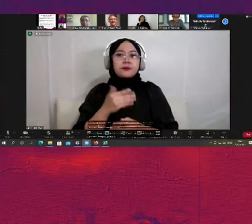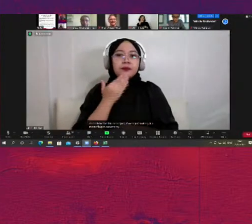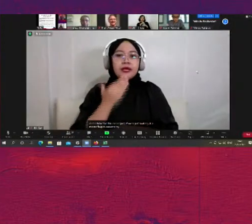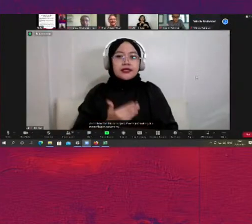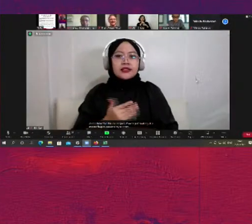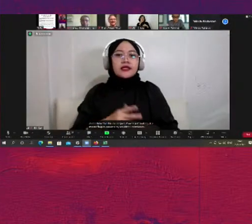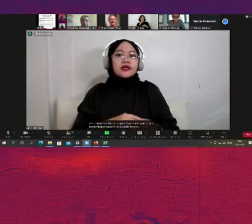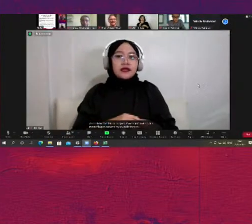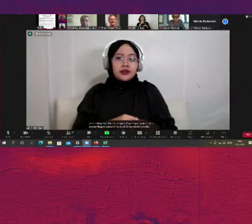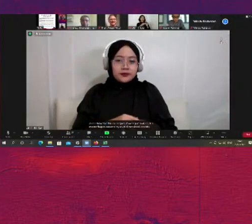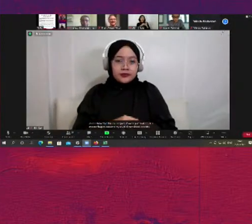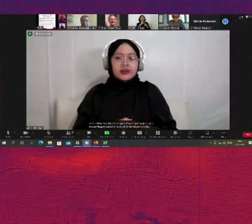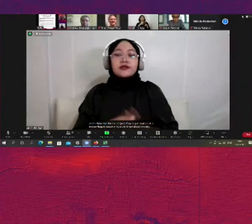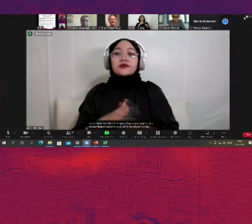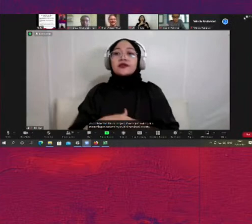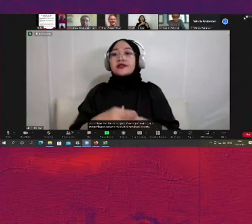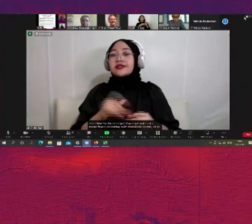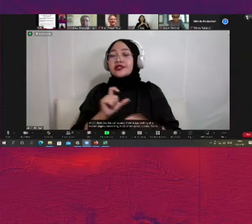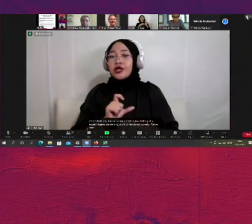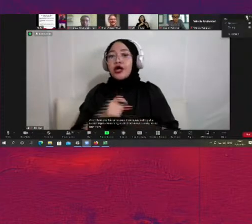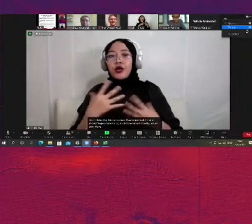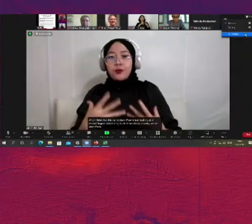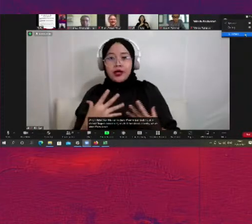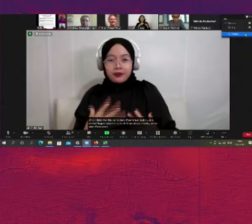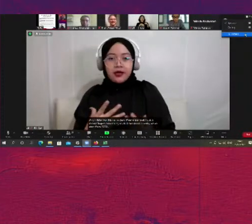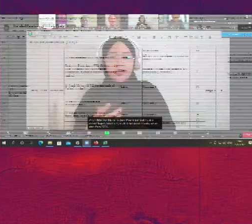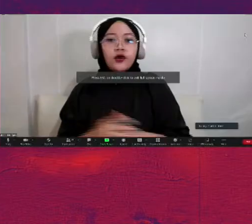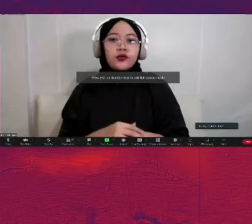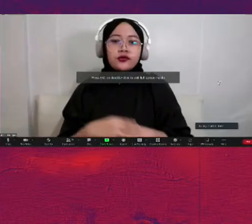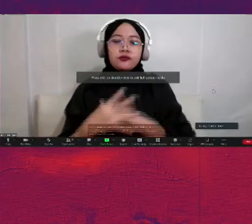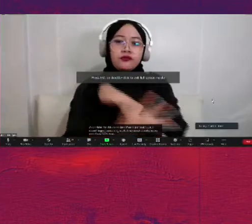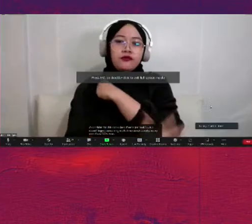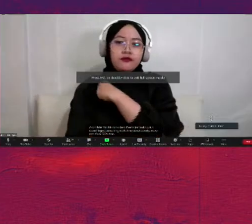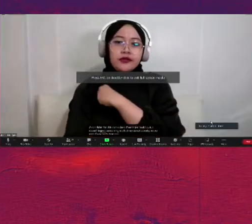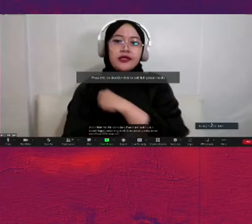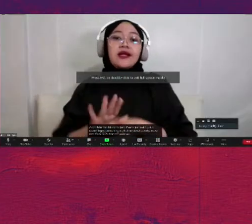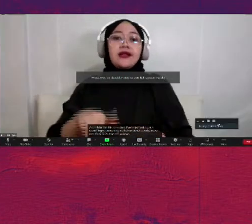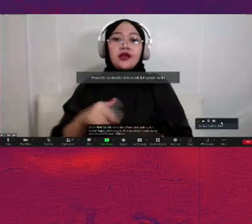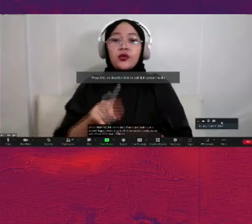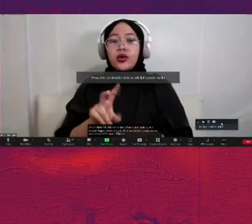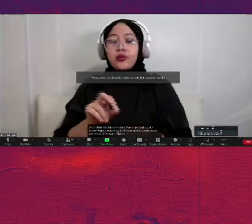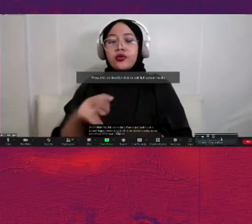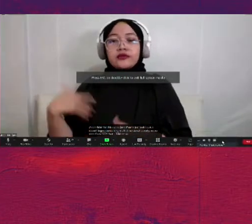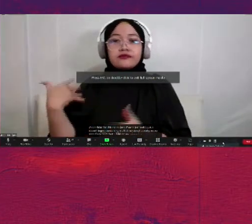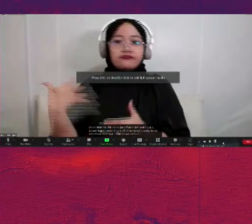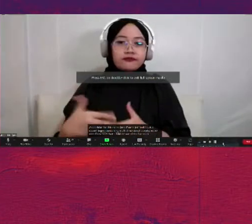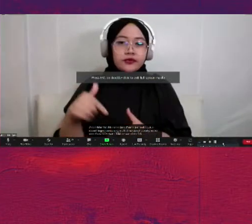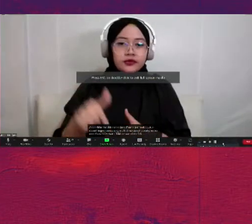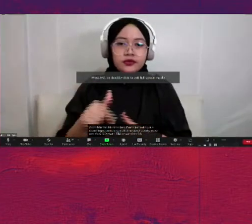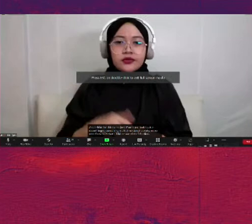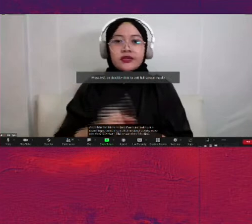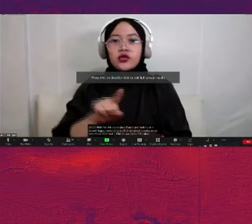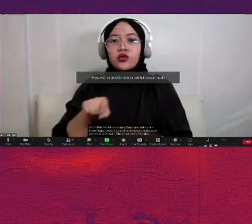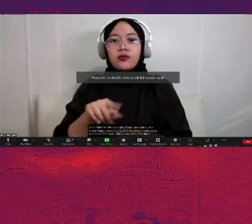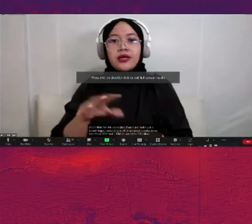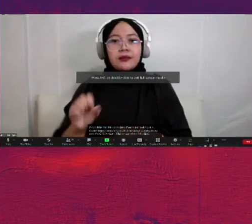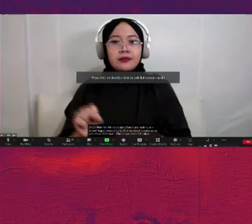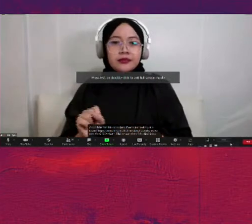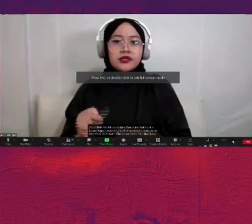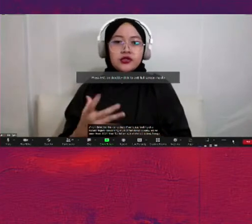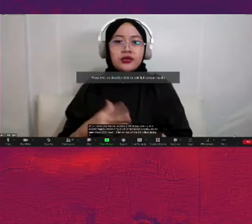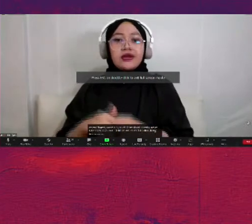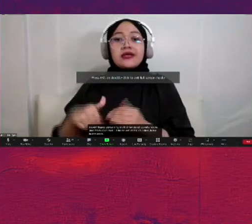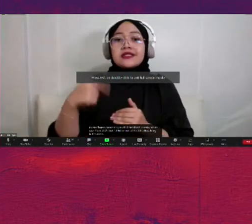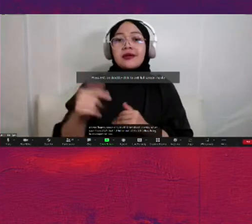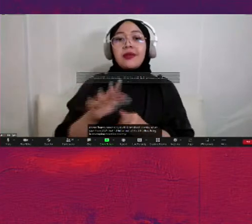concerning multidimensional poverty, we've seen from 2021 that 1.3 billion out of the 5.9 billion living